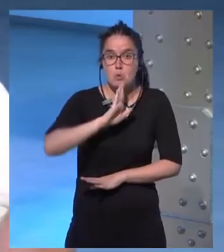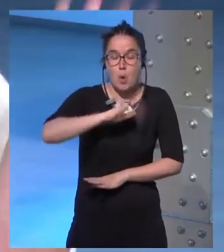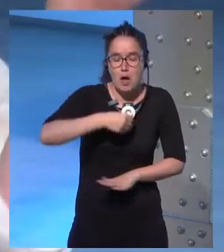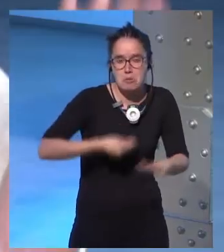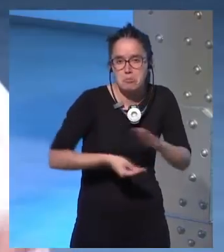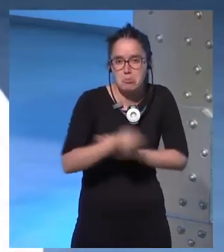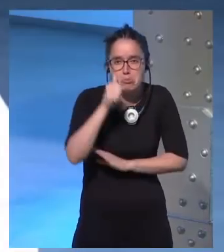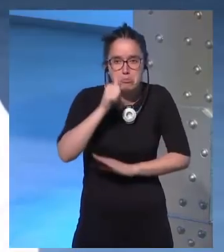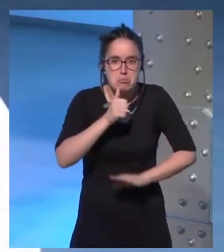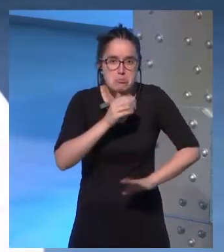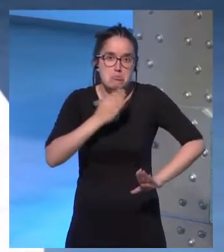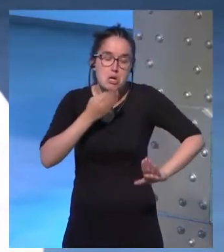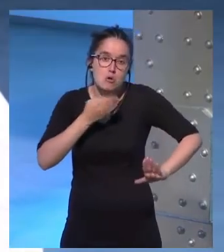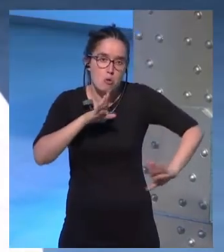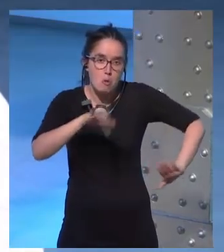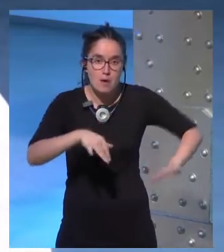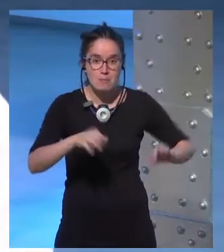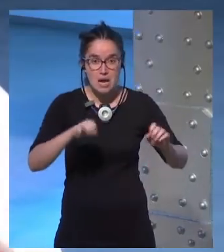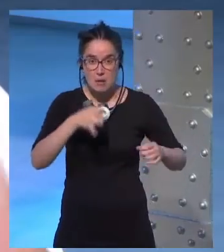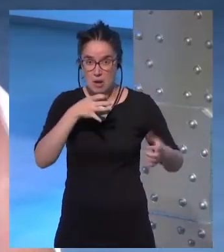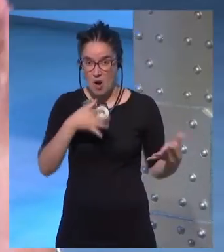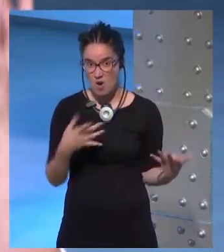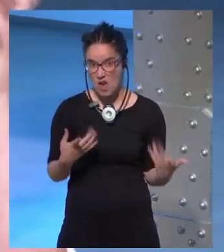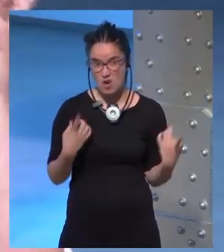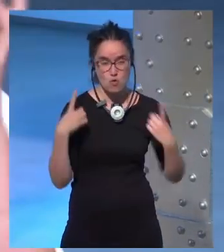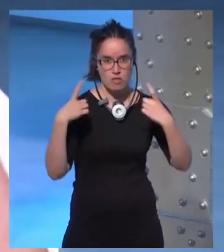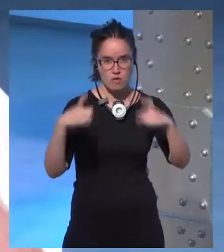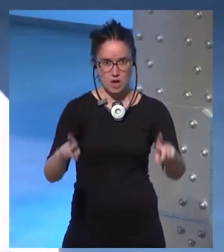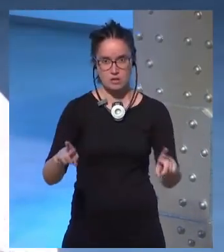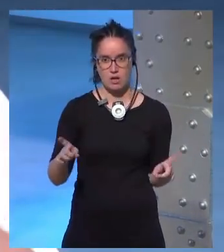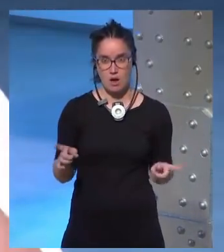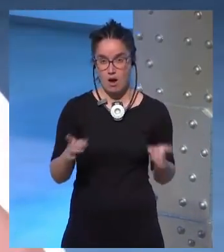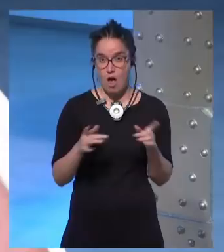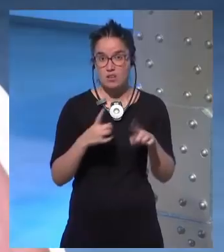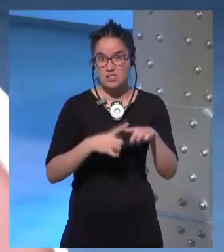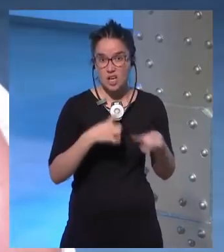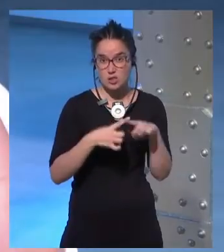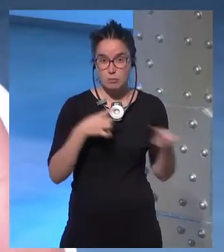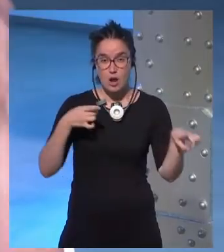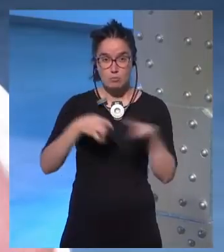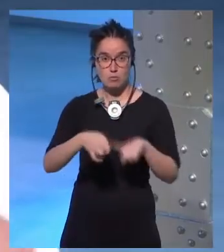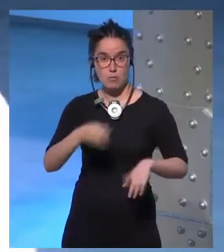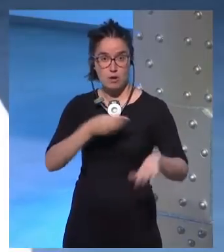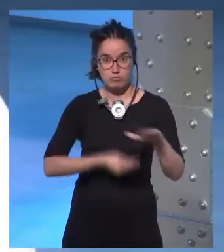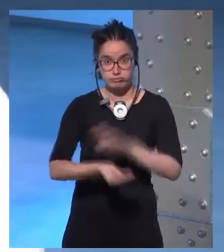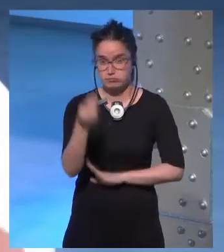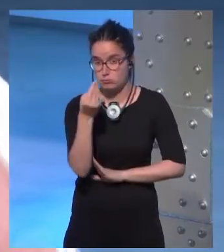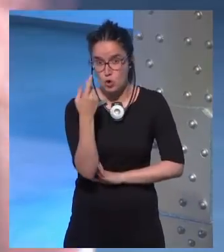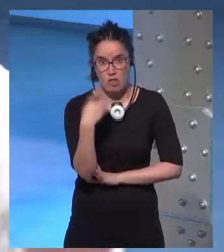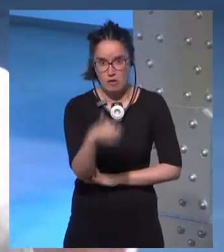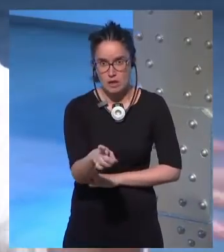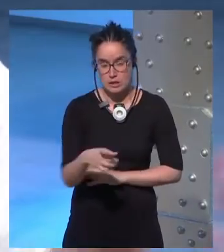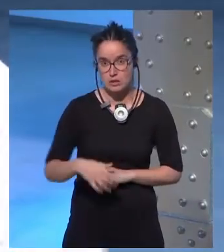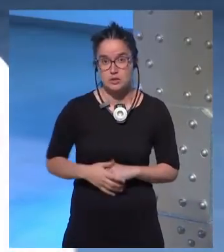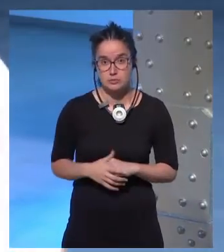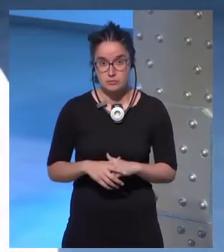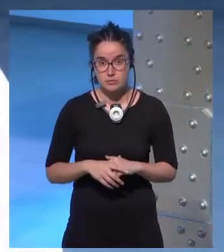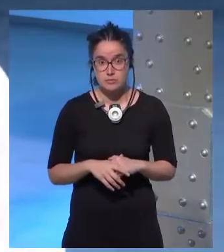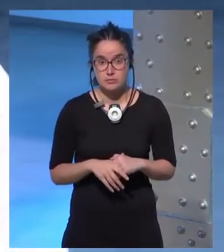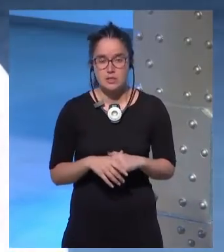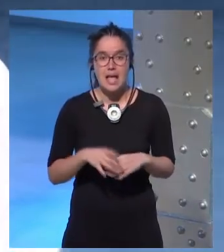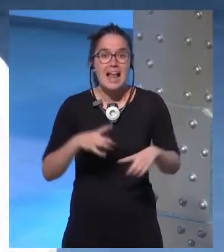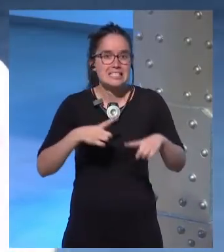have a baby. So we live in a very sort of different time, and sex has existed for many different reasons, and that's simply one of